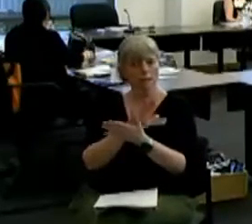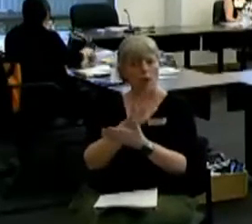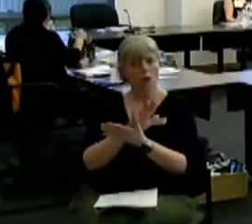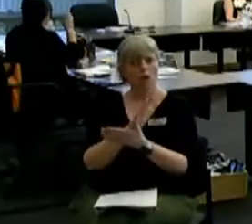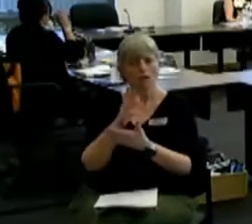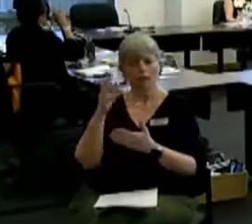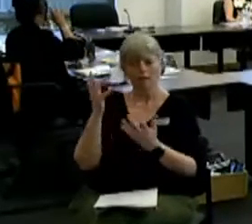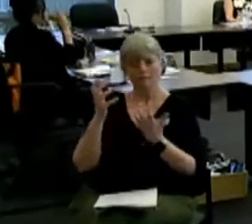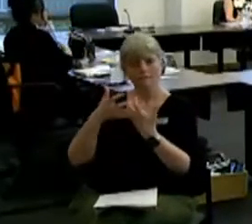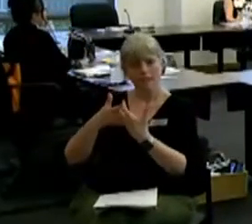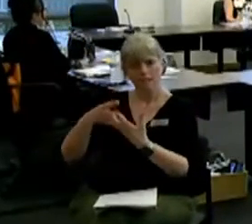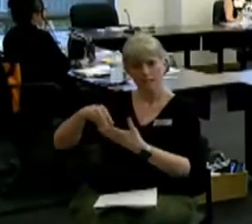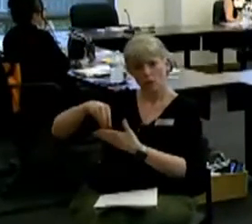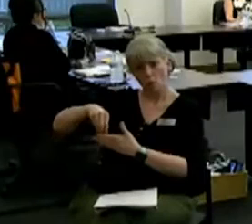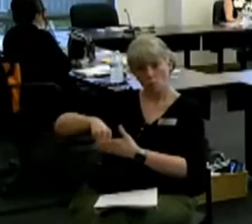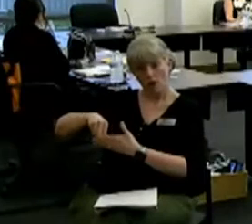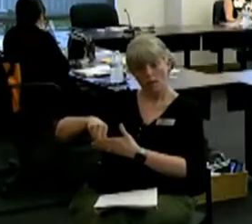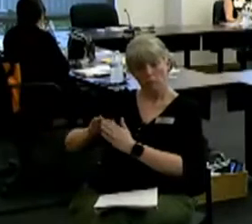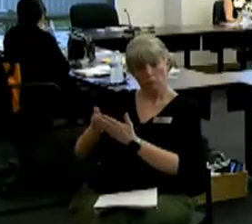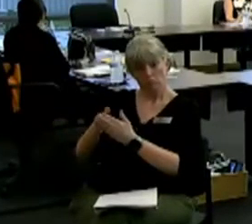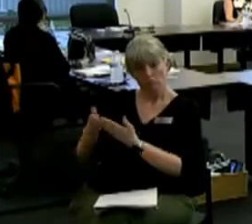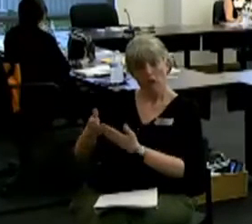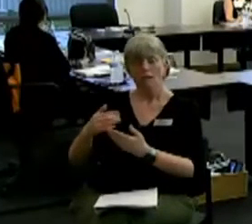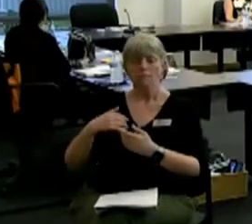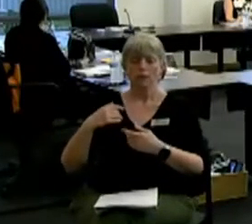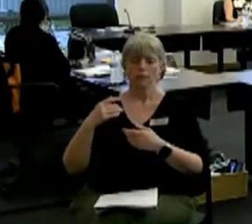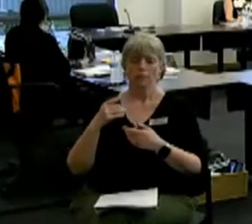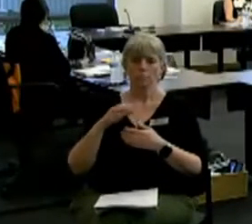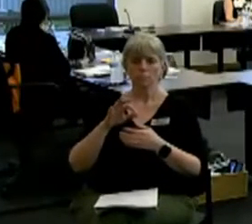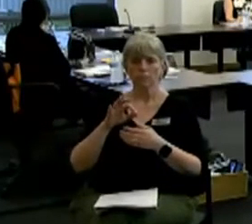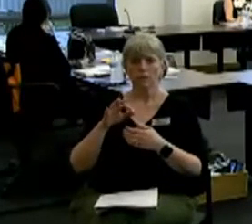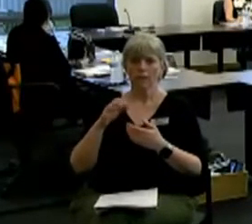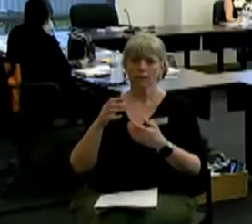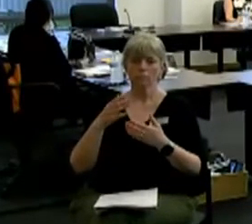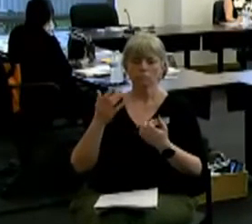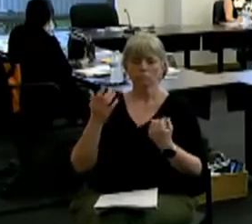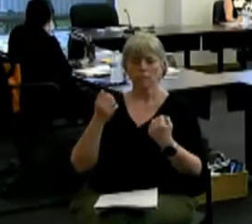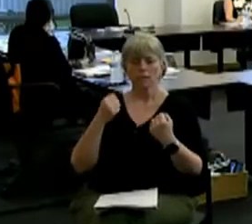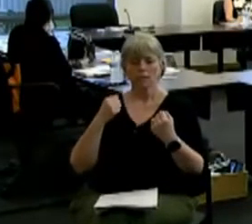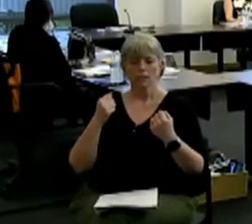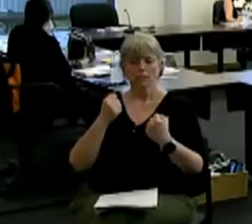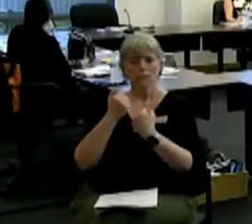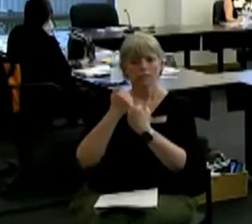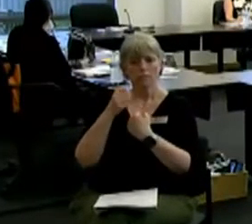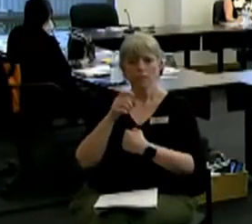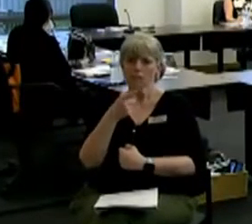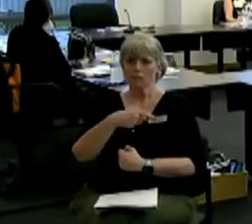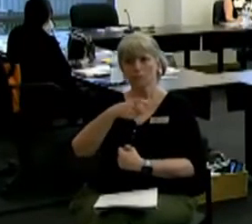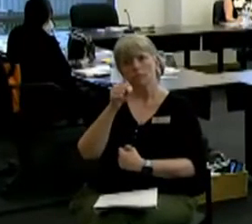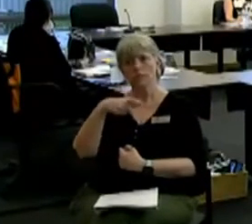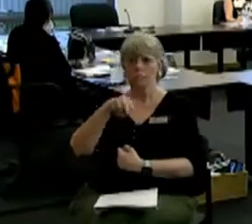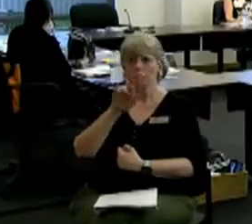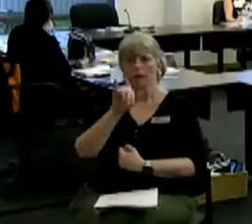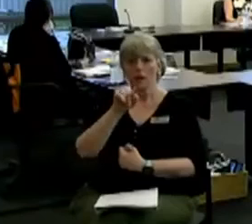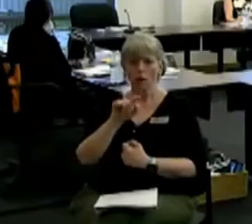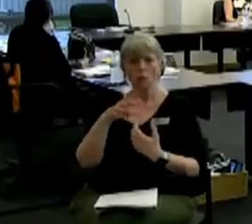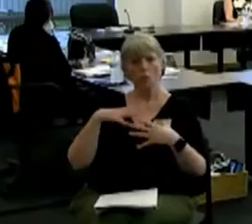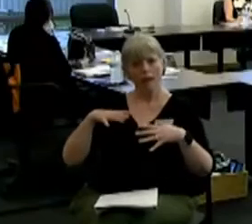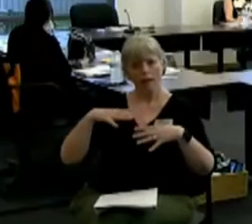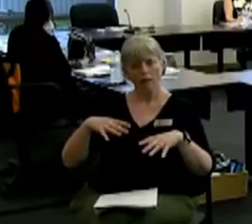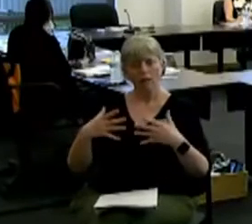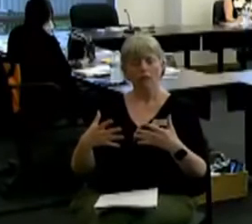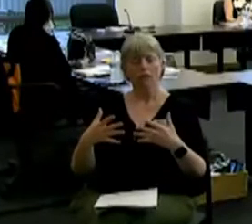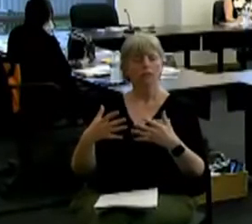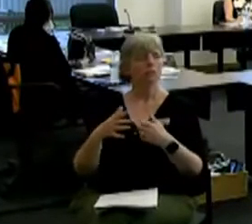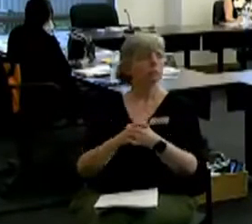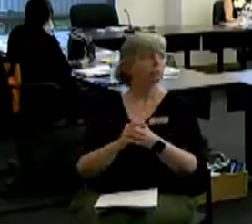wallet. We also provide spiritware when needed, and also Wiley if he's available. He's been